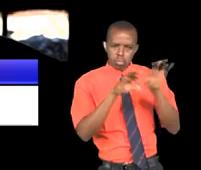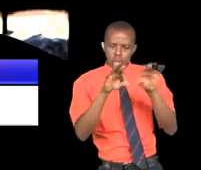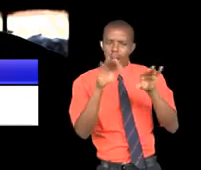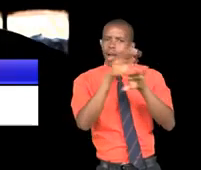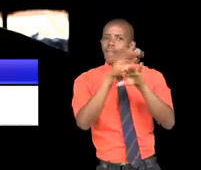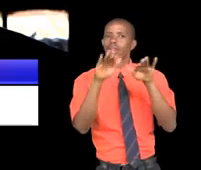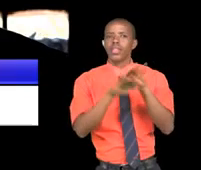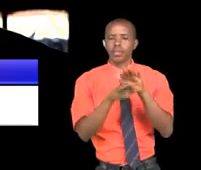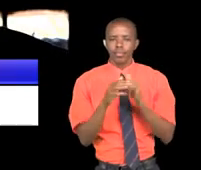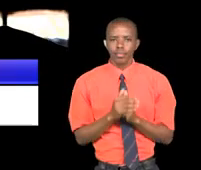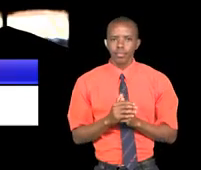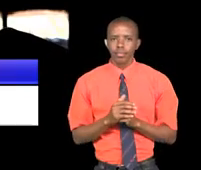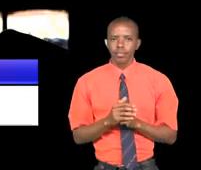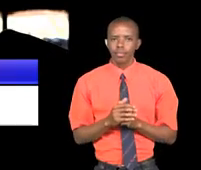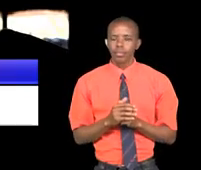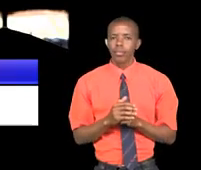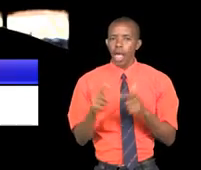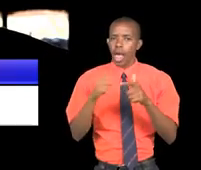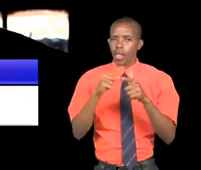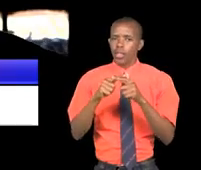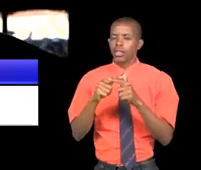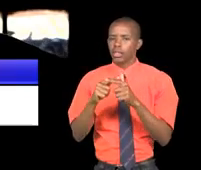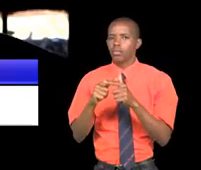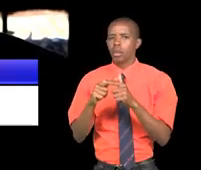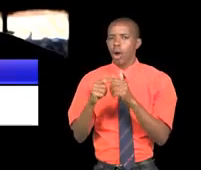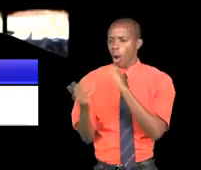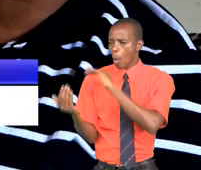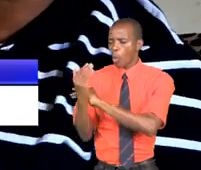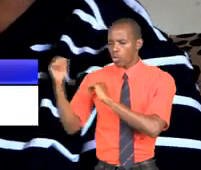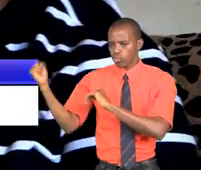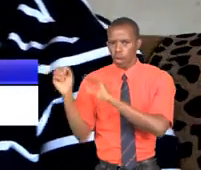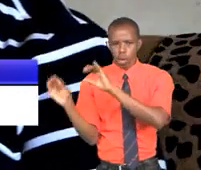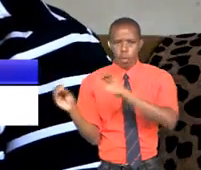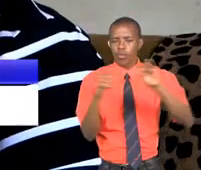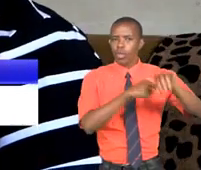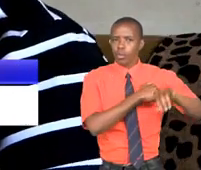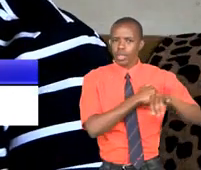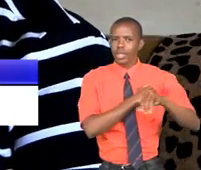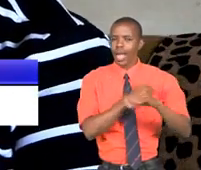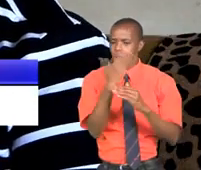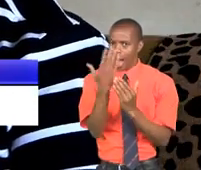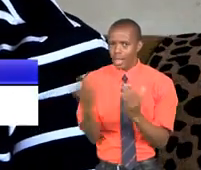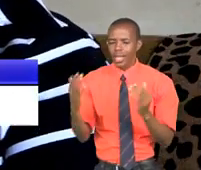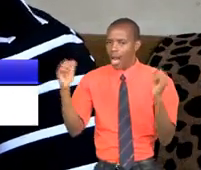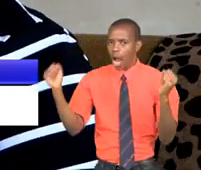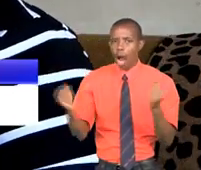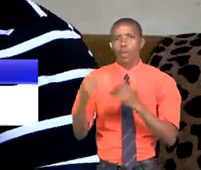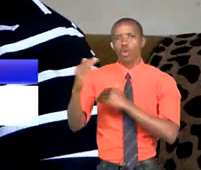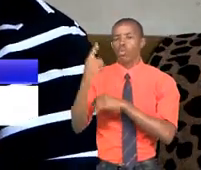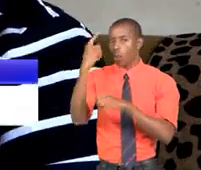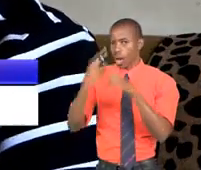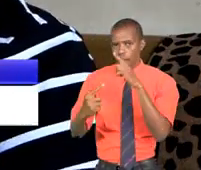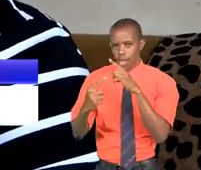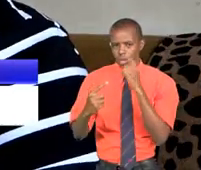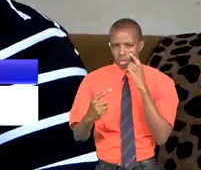tufanya. Lafu, asubuhi tukamka tukenda kwa chief. Ni kitu yenda mwaka mzima, kama anafanya. Huu